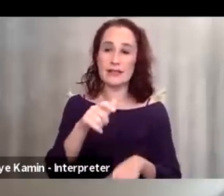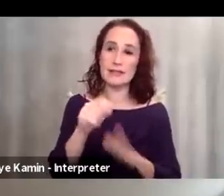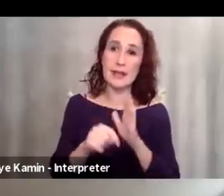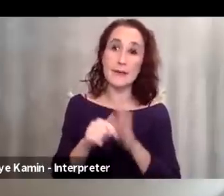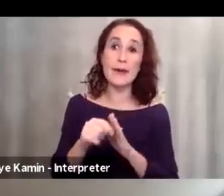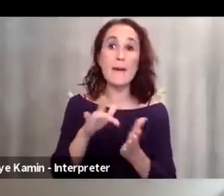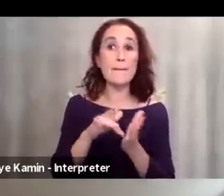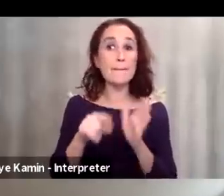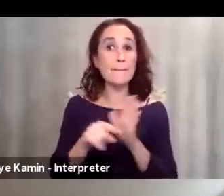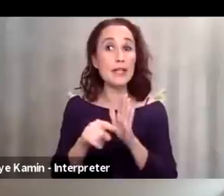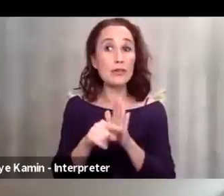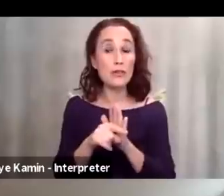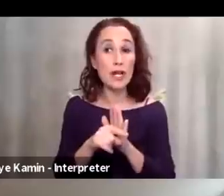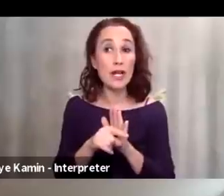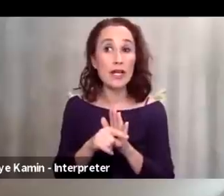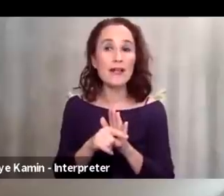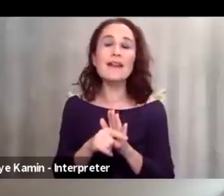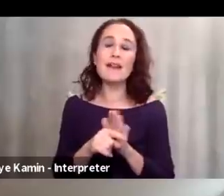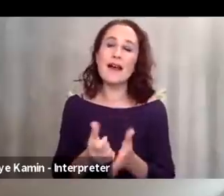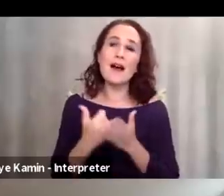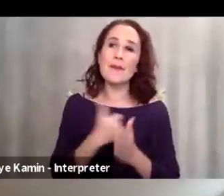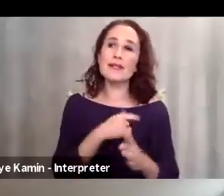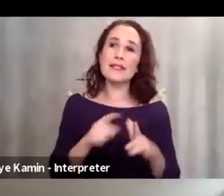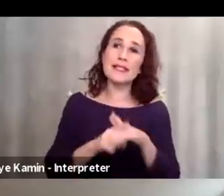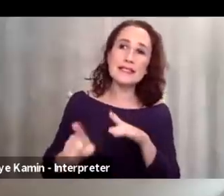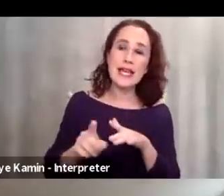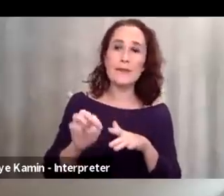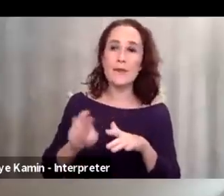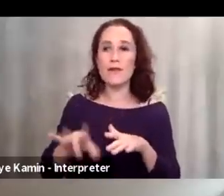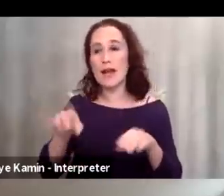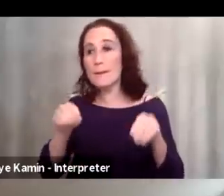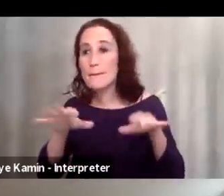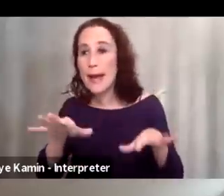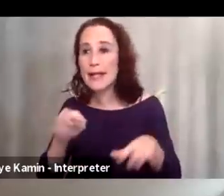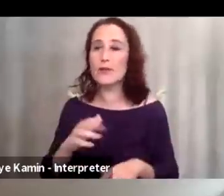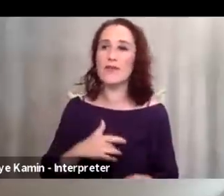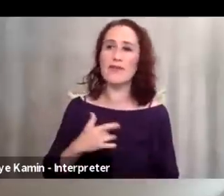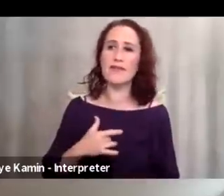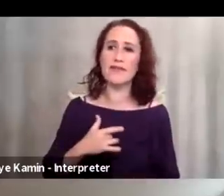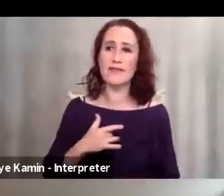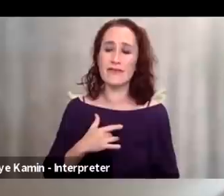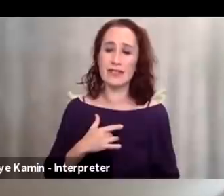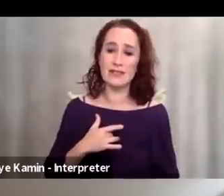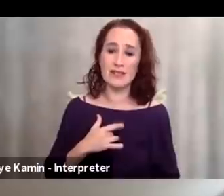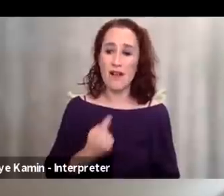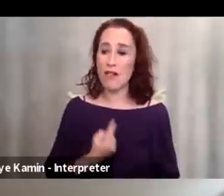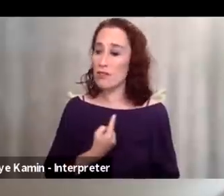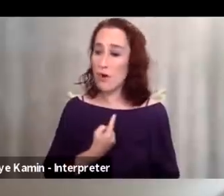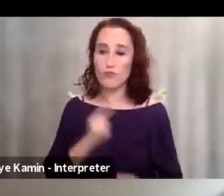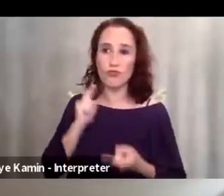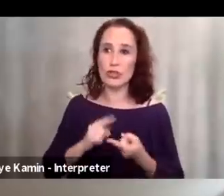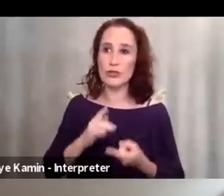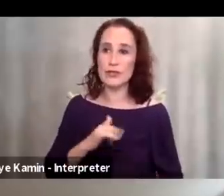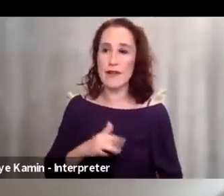way to find some escape or find some magic or to feel less alone or to see something